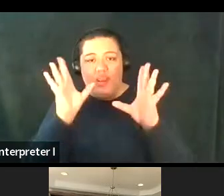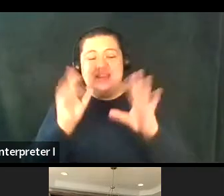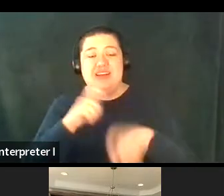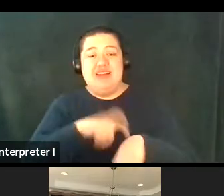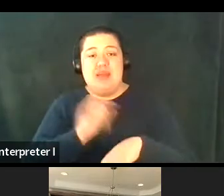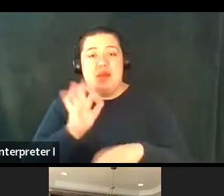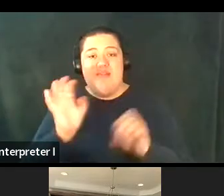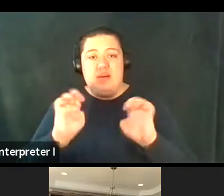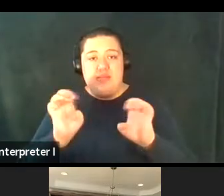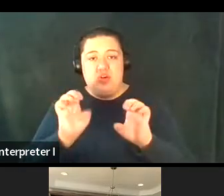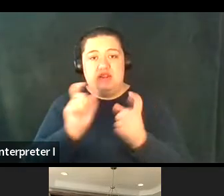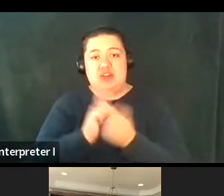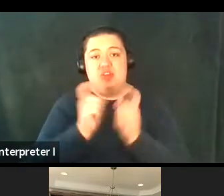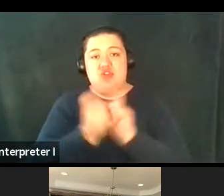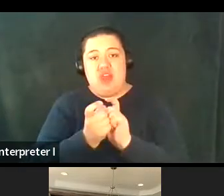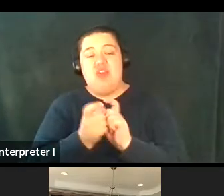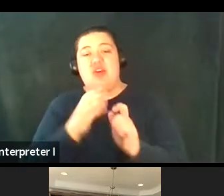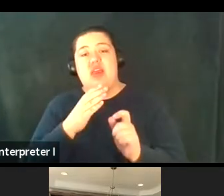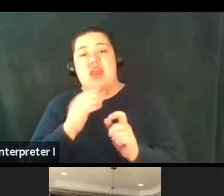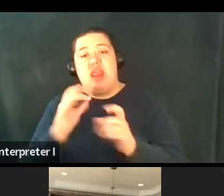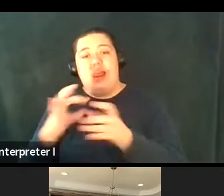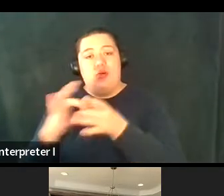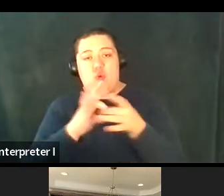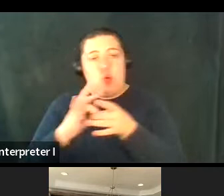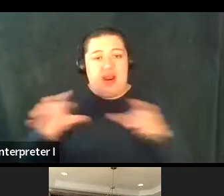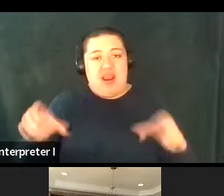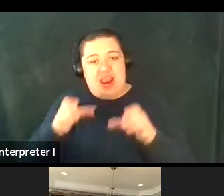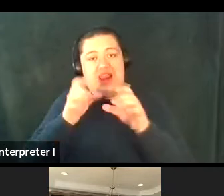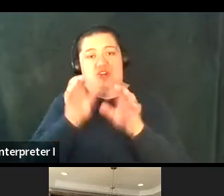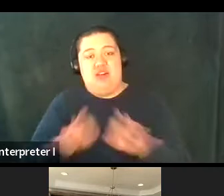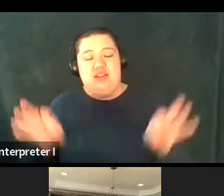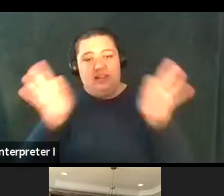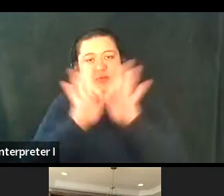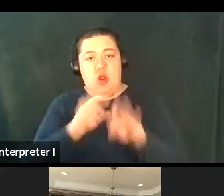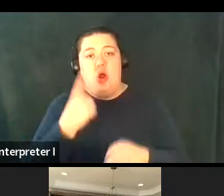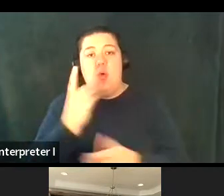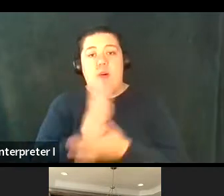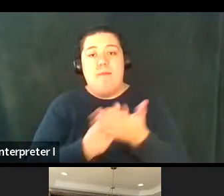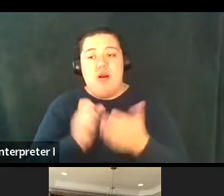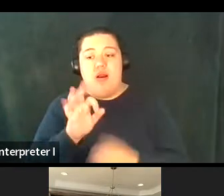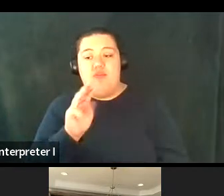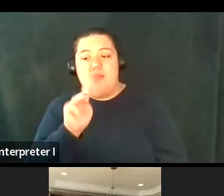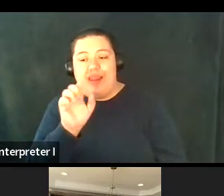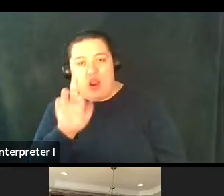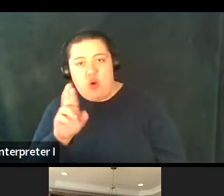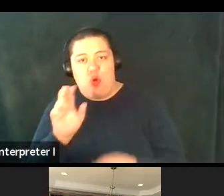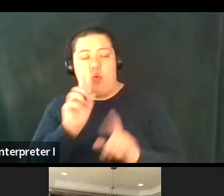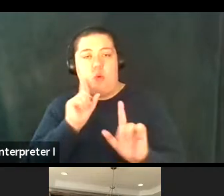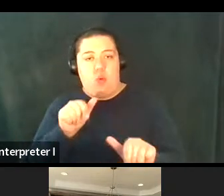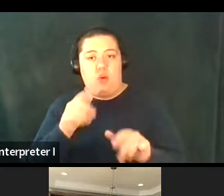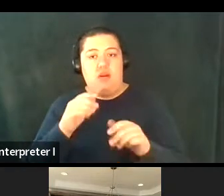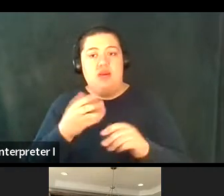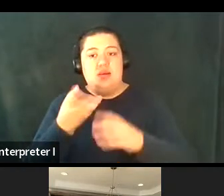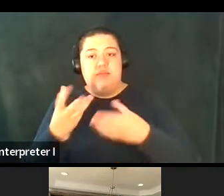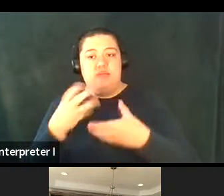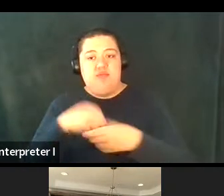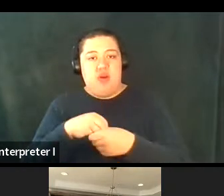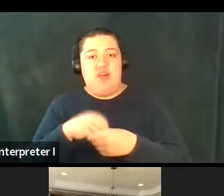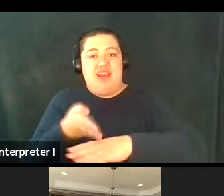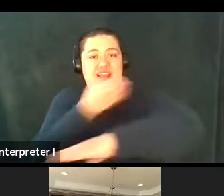and coordinated action is paramount. One key aspect of the mayor's order for this particular portion involves enhancing data